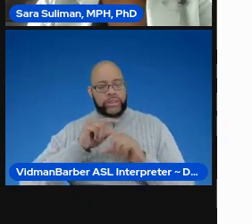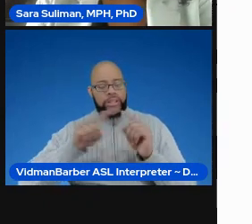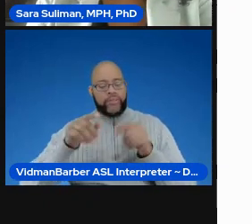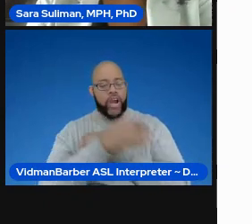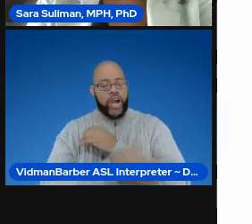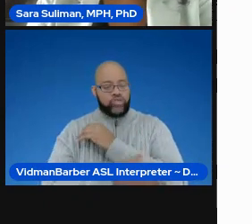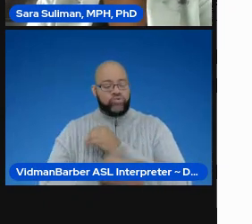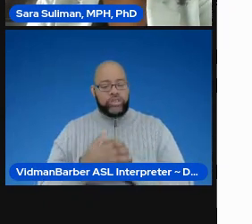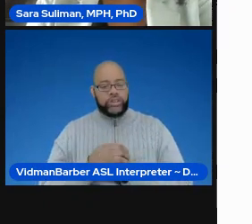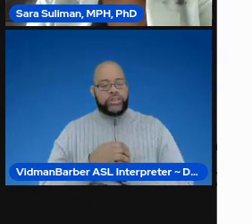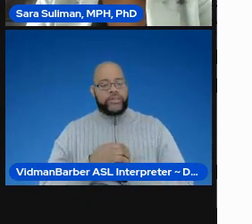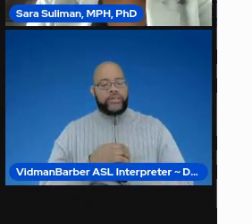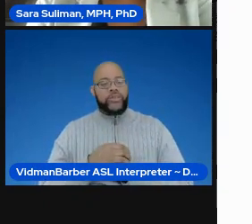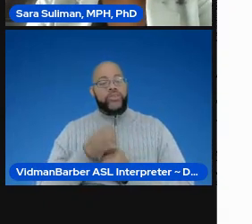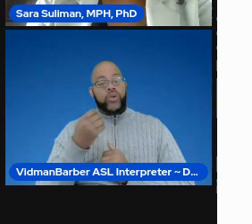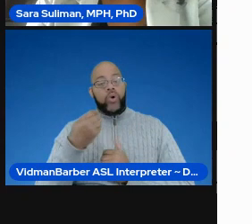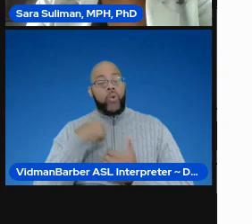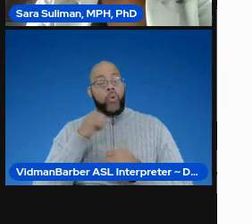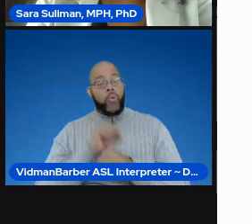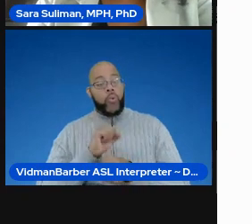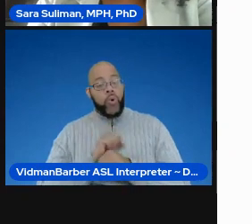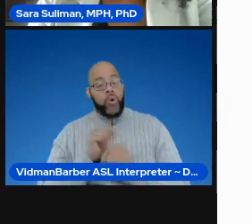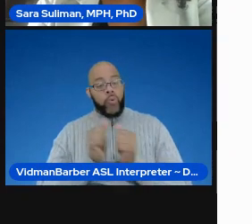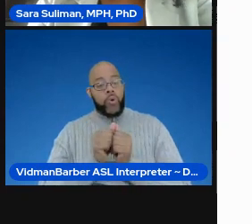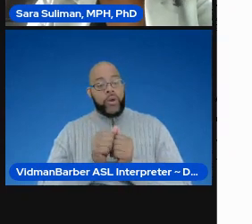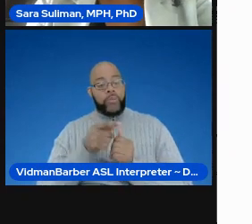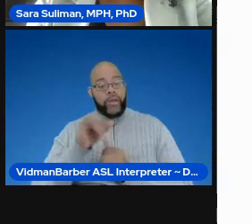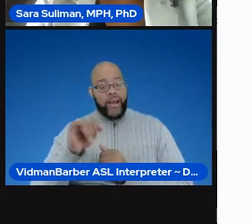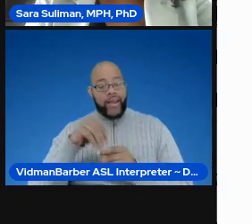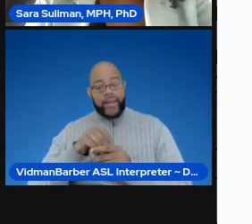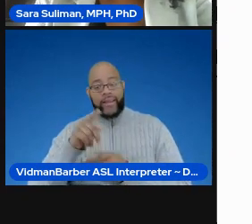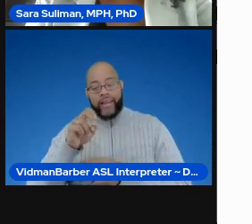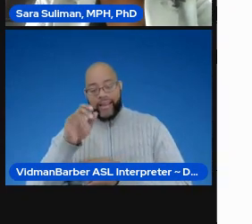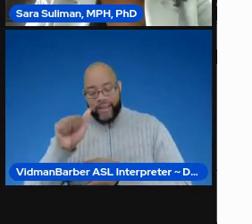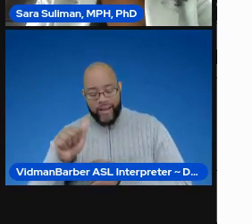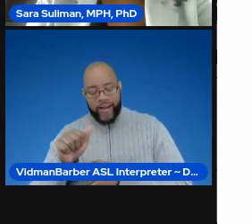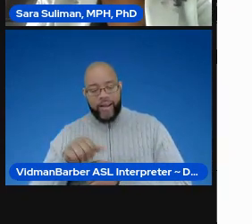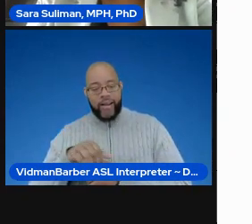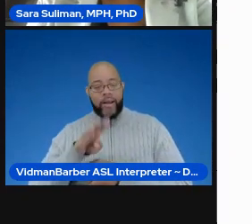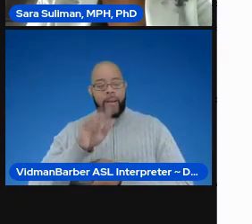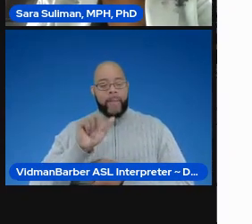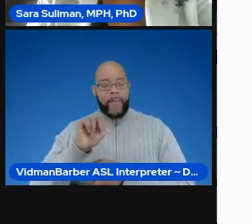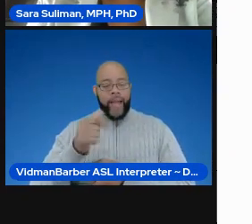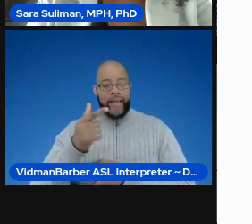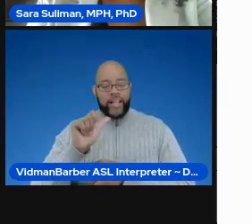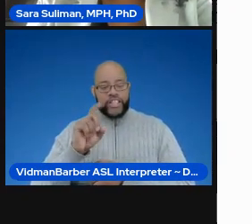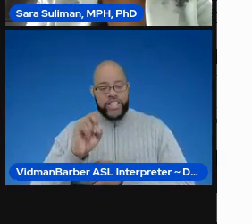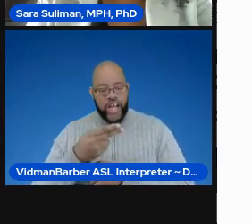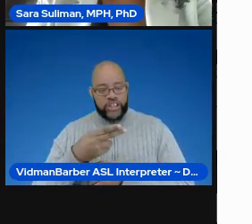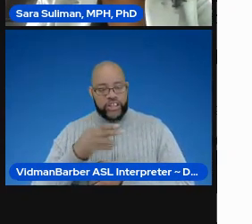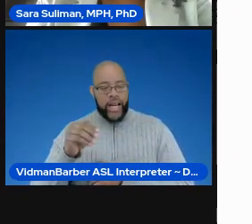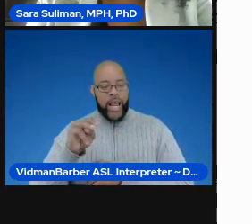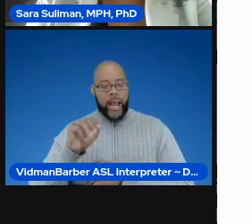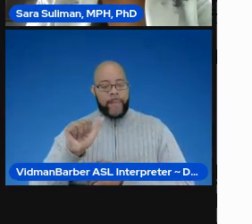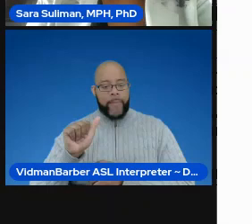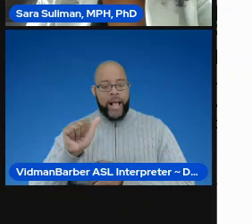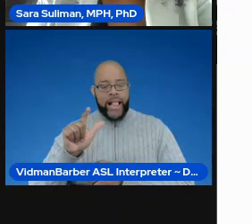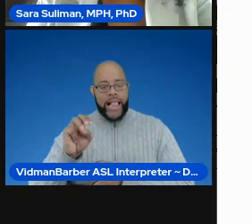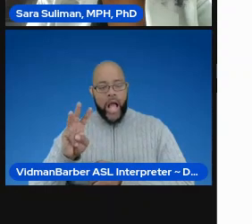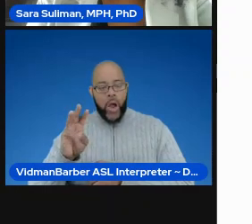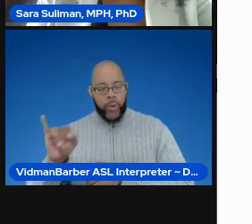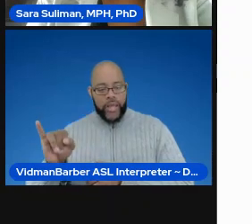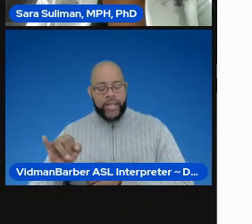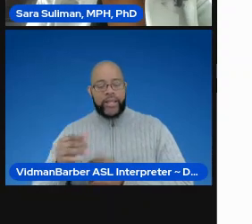countries. So we worked with PIs in Kenya, Bangladesh, Malawi, and we partnered with